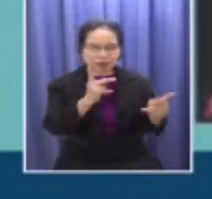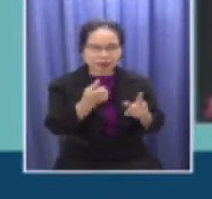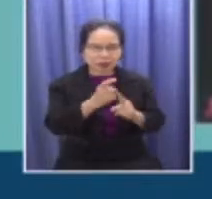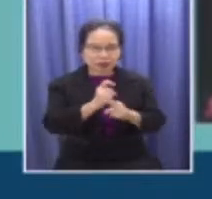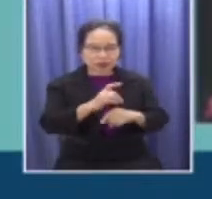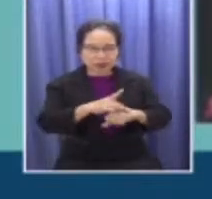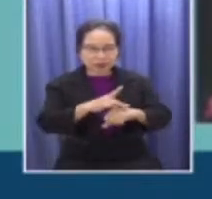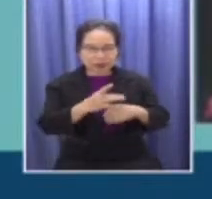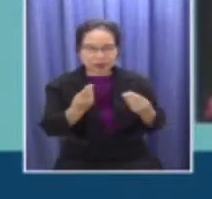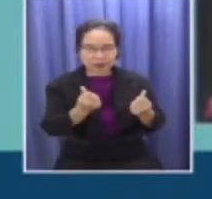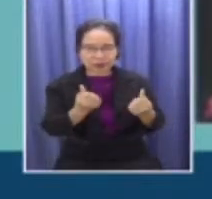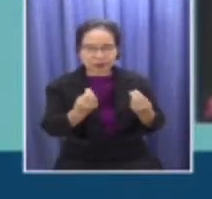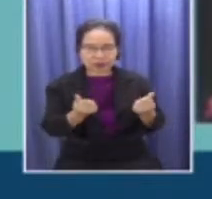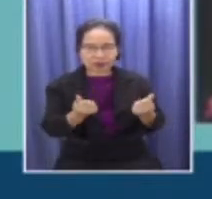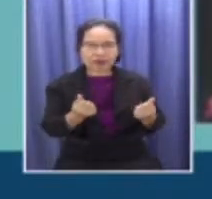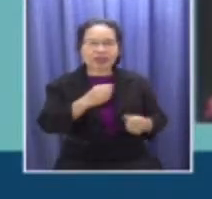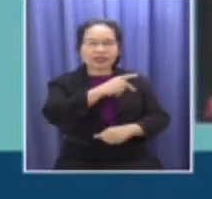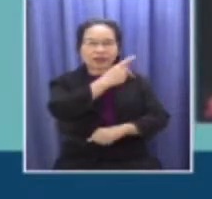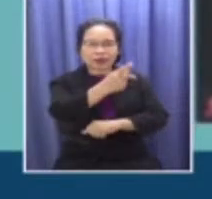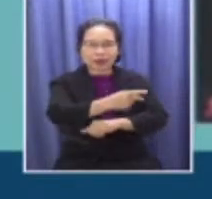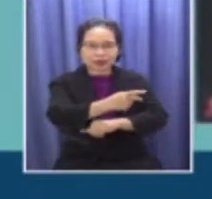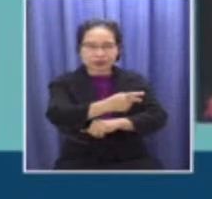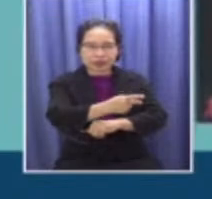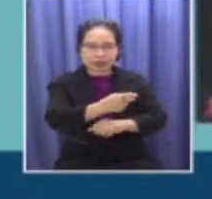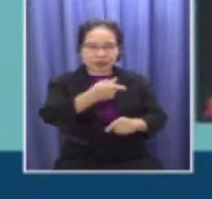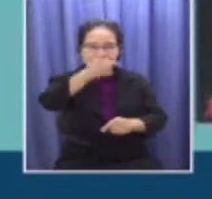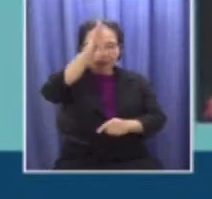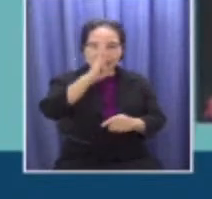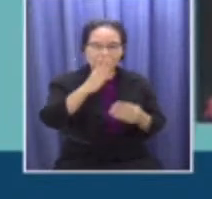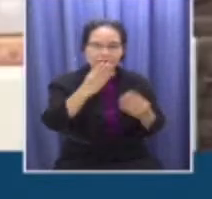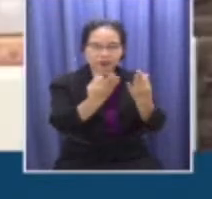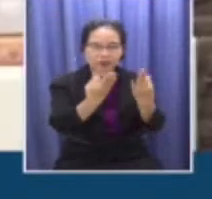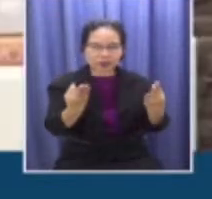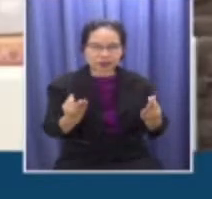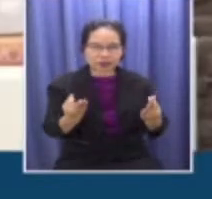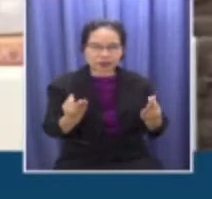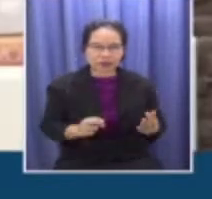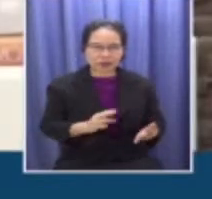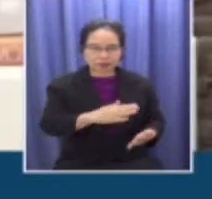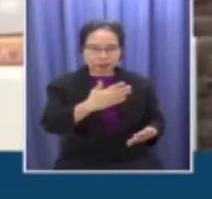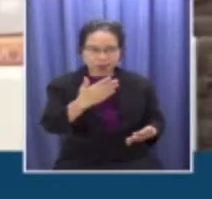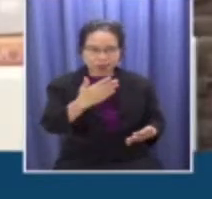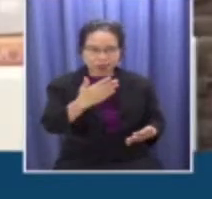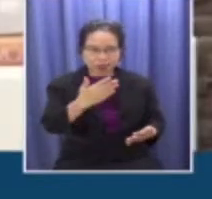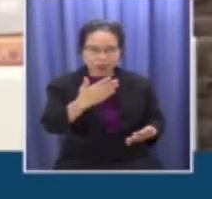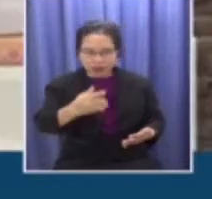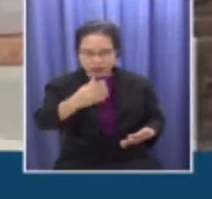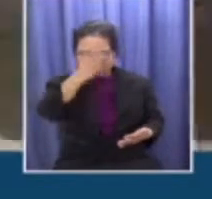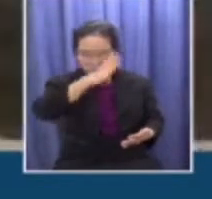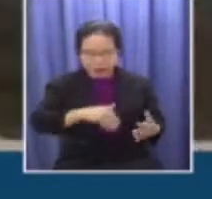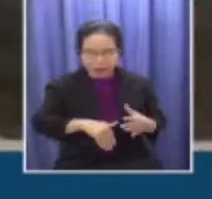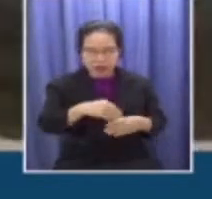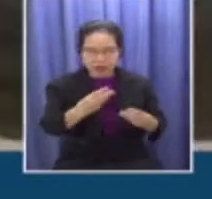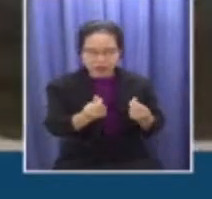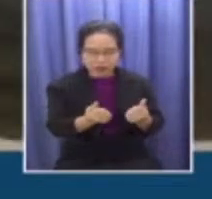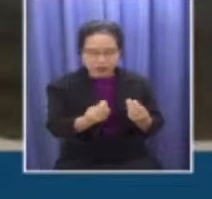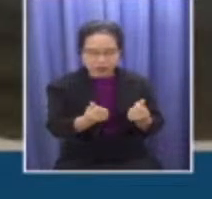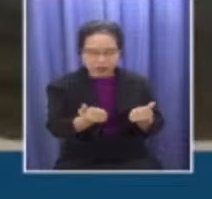teach that men came from apes, because based on the Bible, God formed